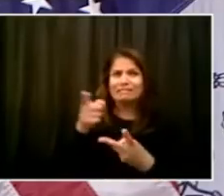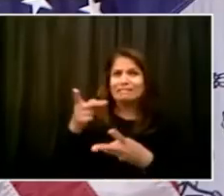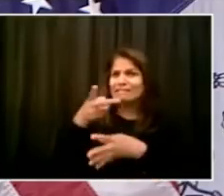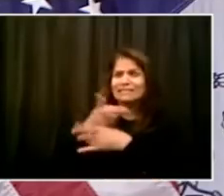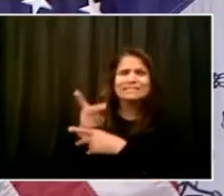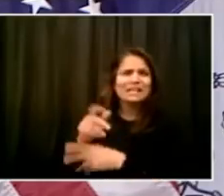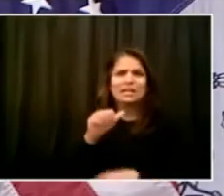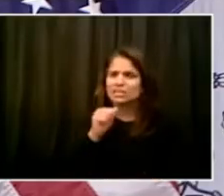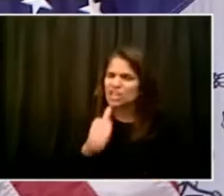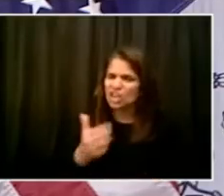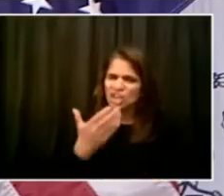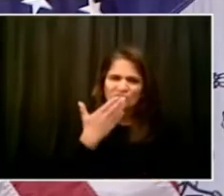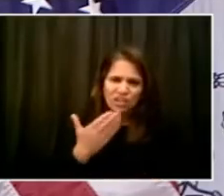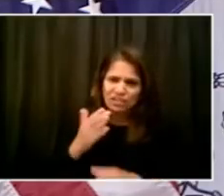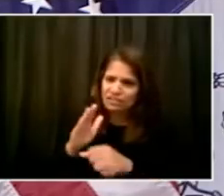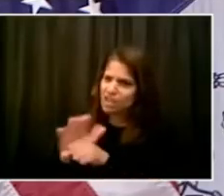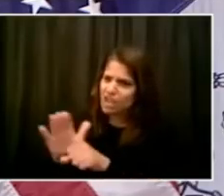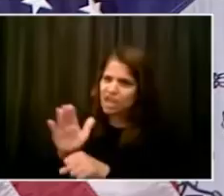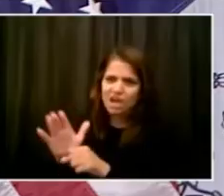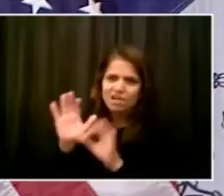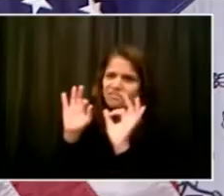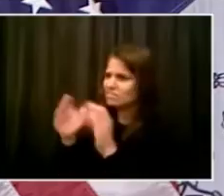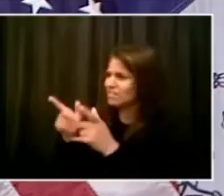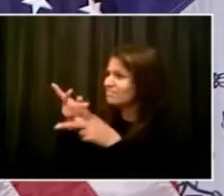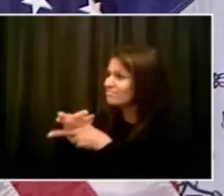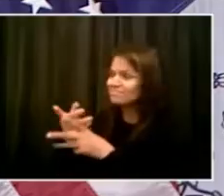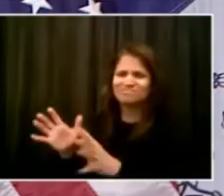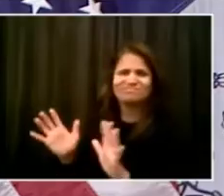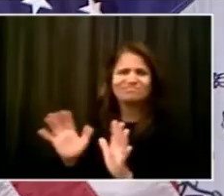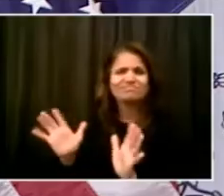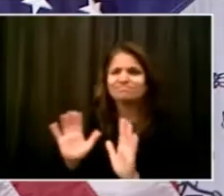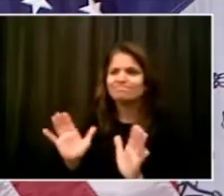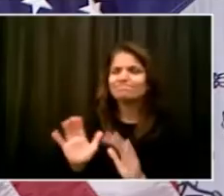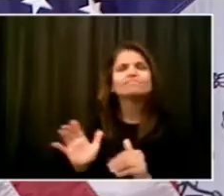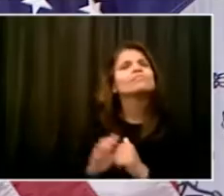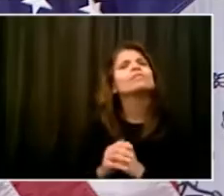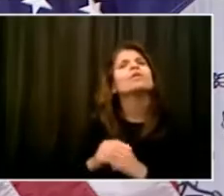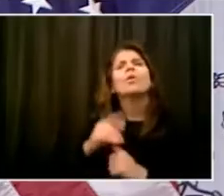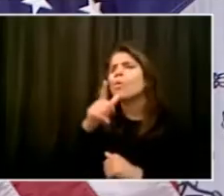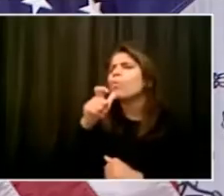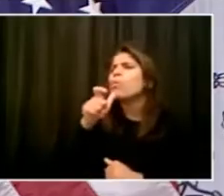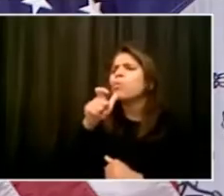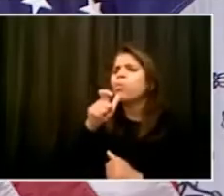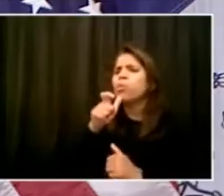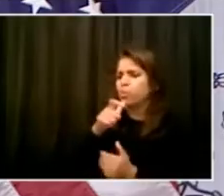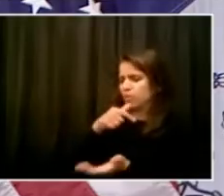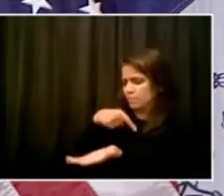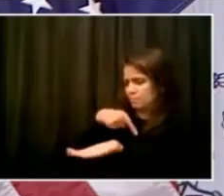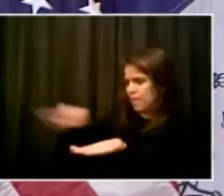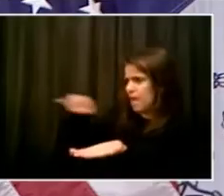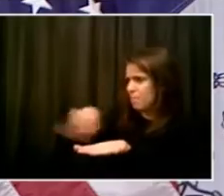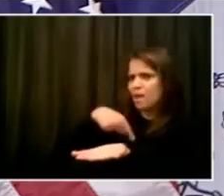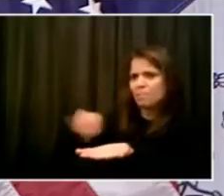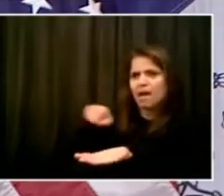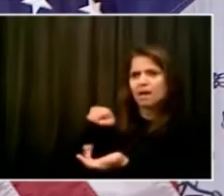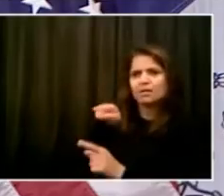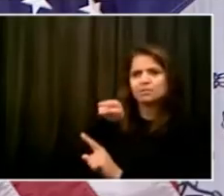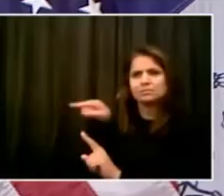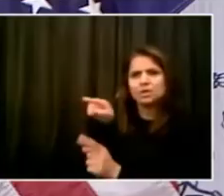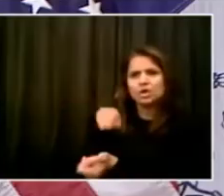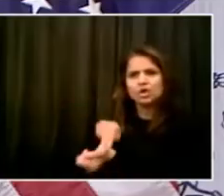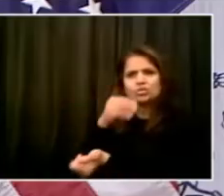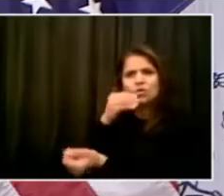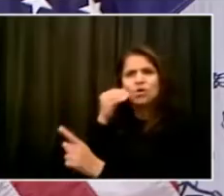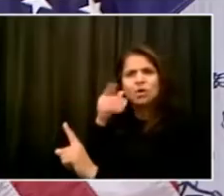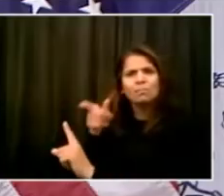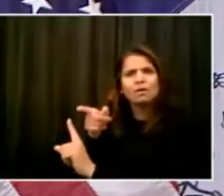this and have a country that devotes itself to universal health care and have a country that devotes itself to our seniors living at home as long